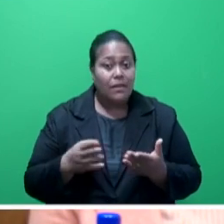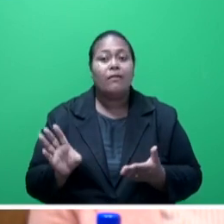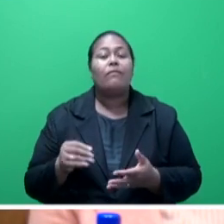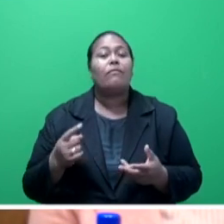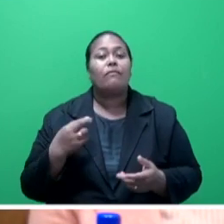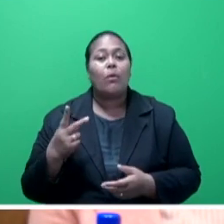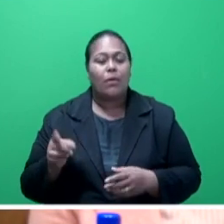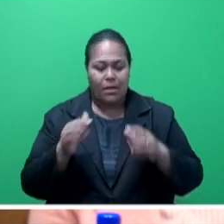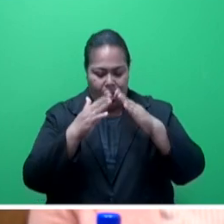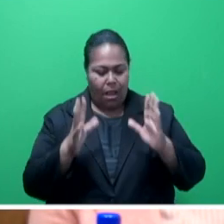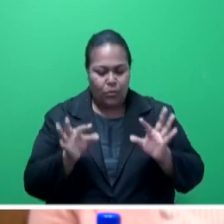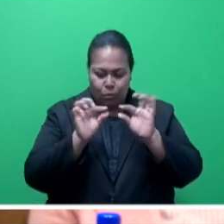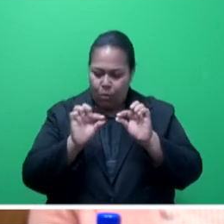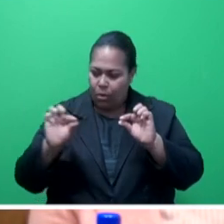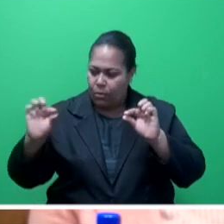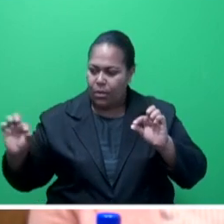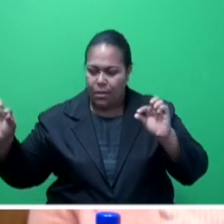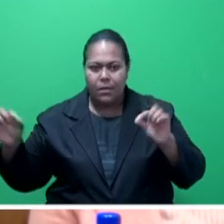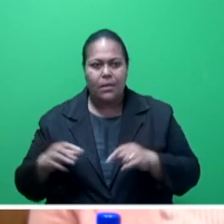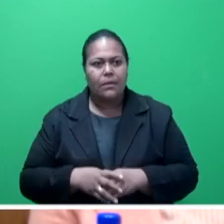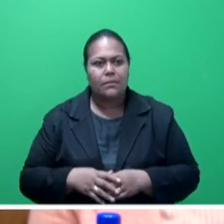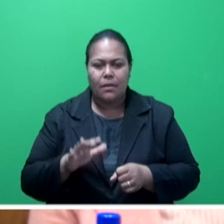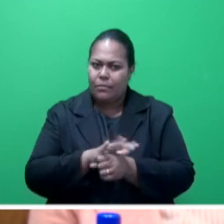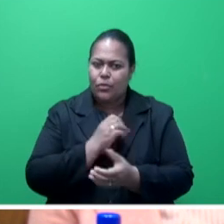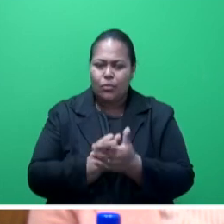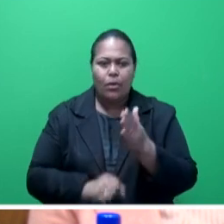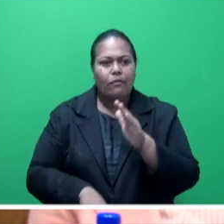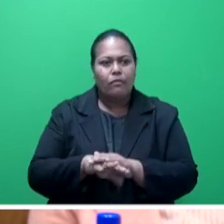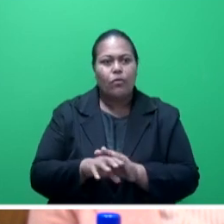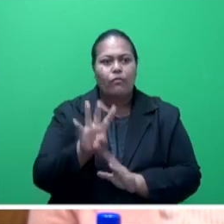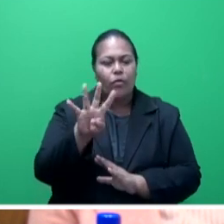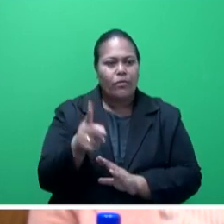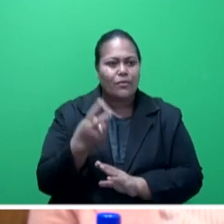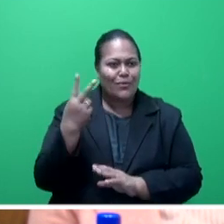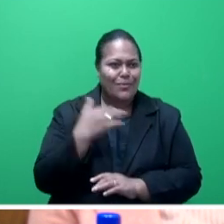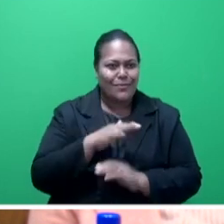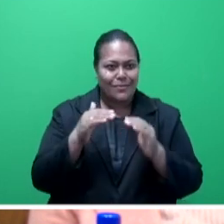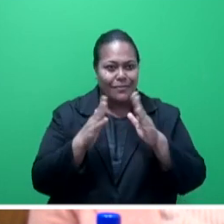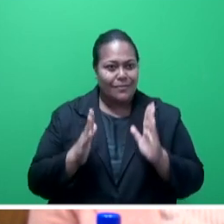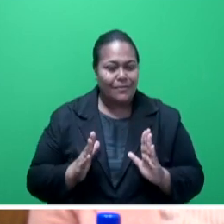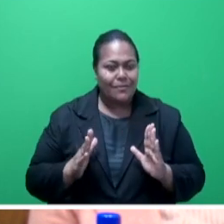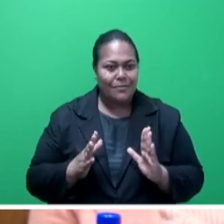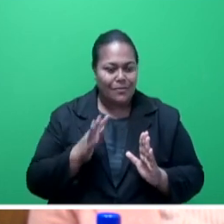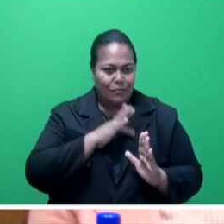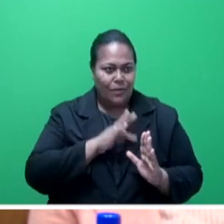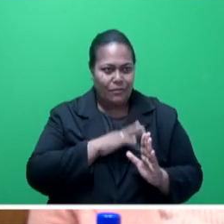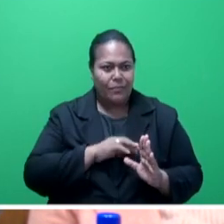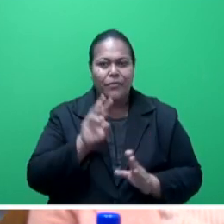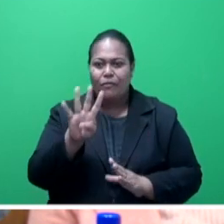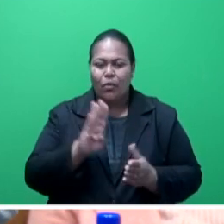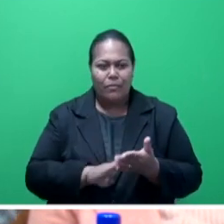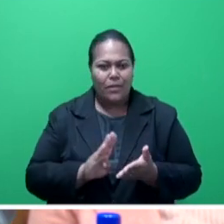been completed. This will electrify a total of 4,200 homes. $4 million for the installation of solar home